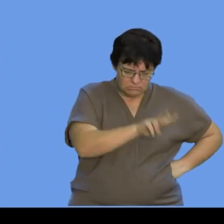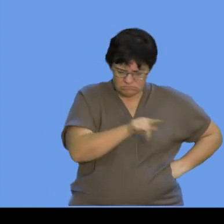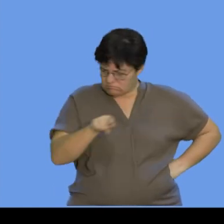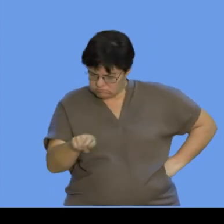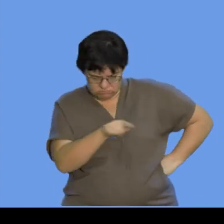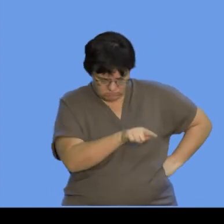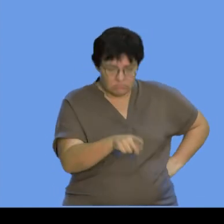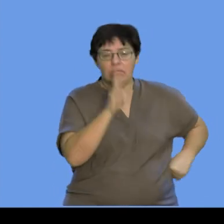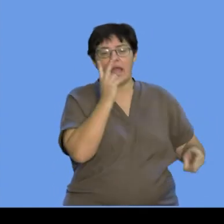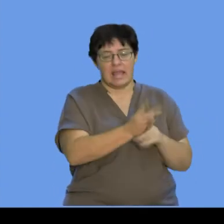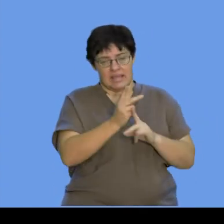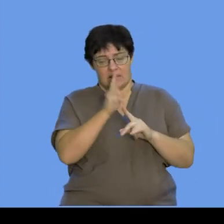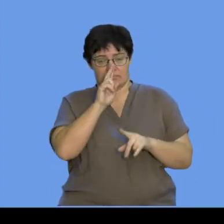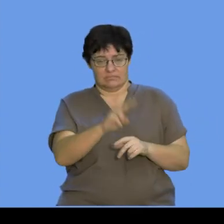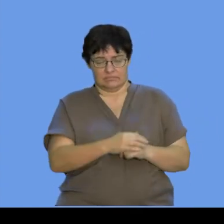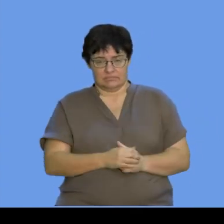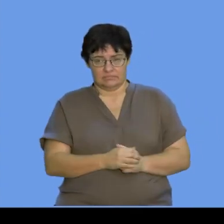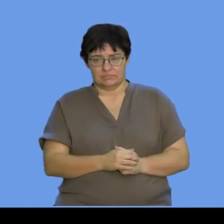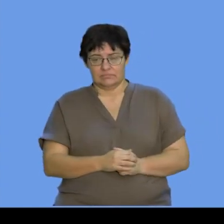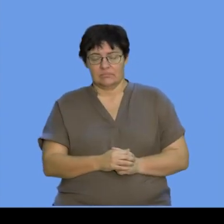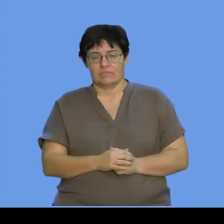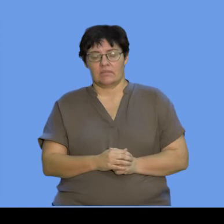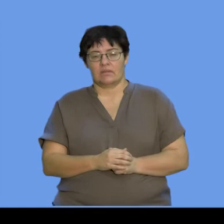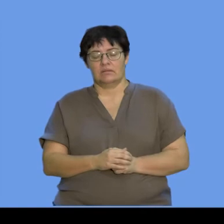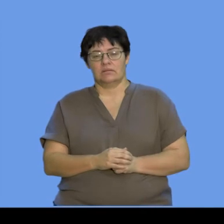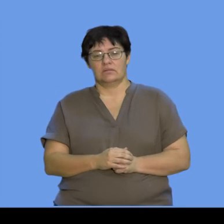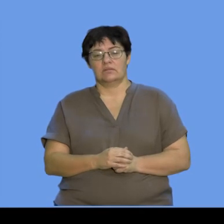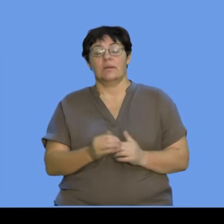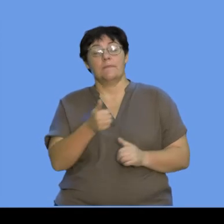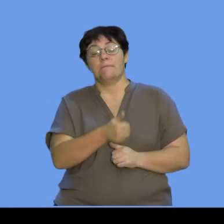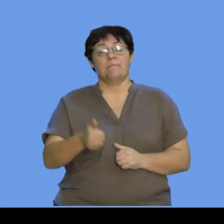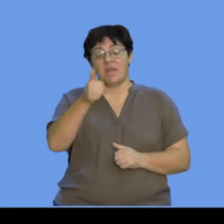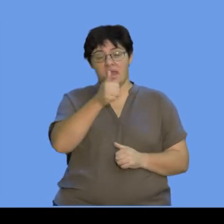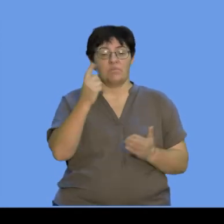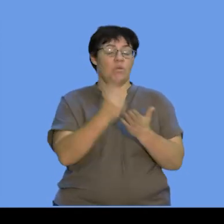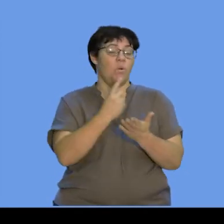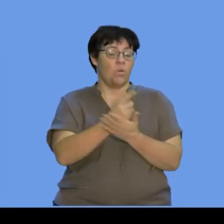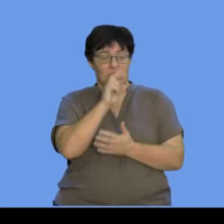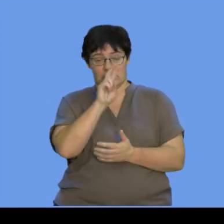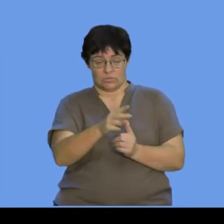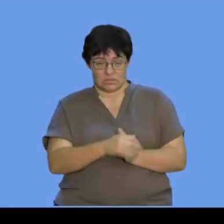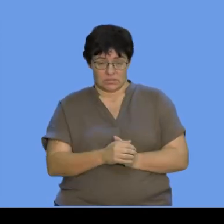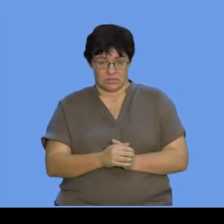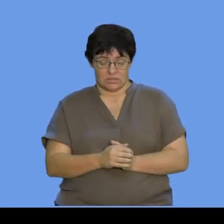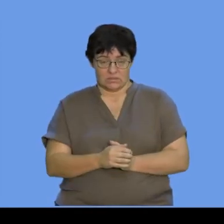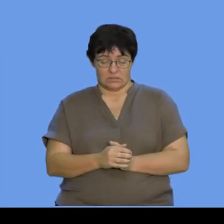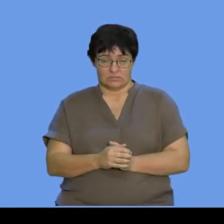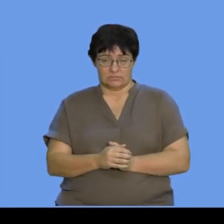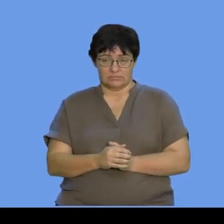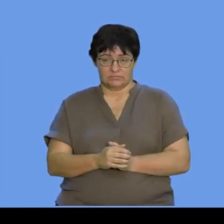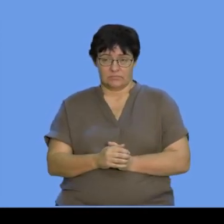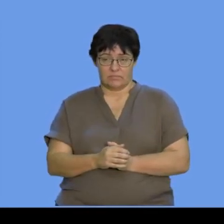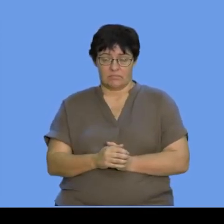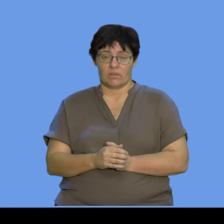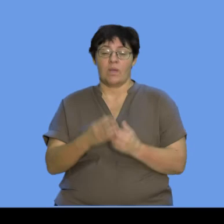try to then link them back to what we've spoken about. All right, so the main thing that you always need to look at here